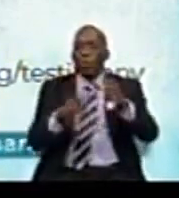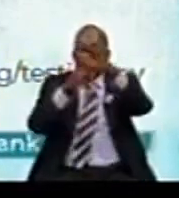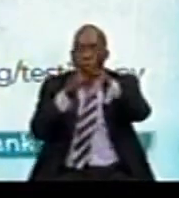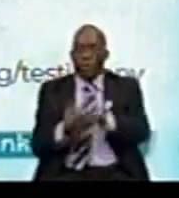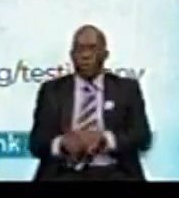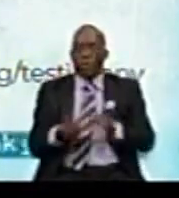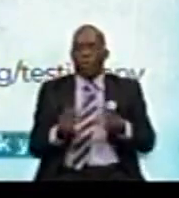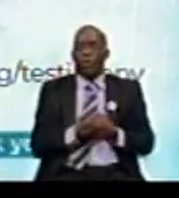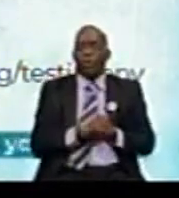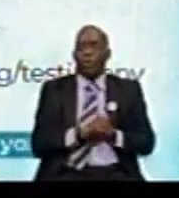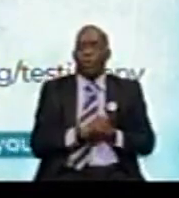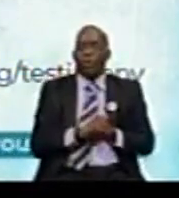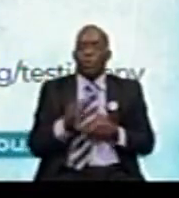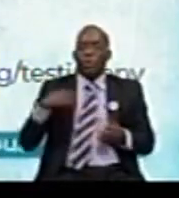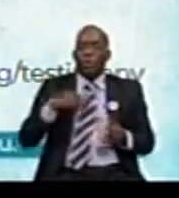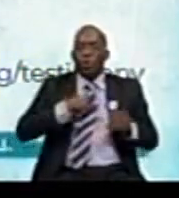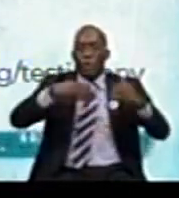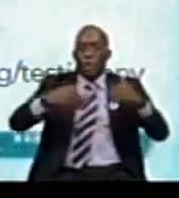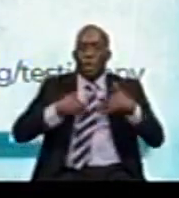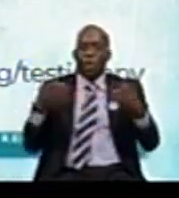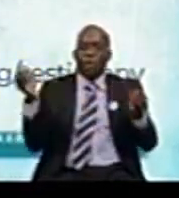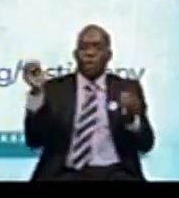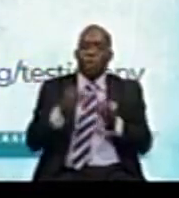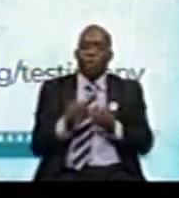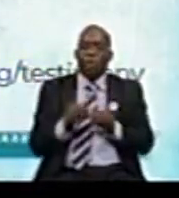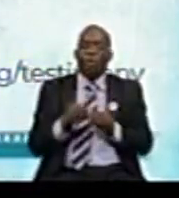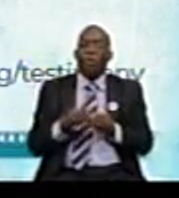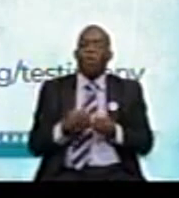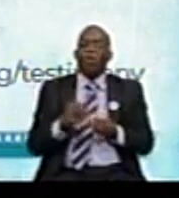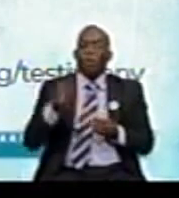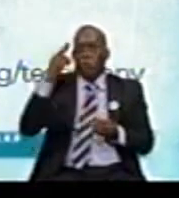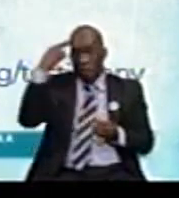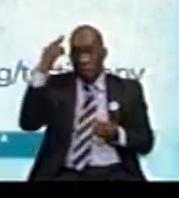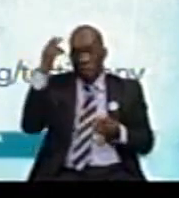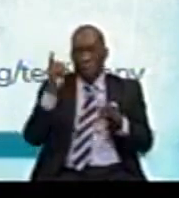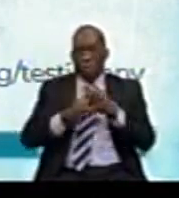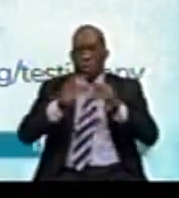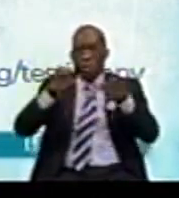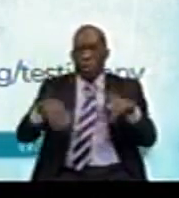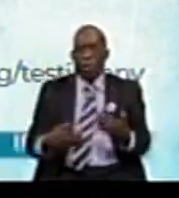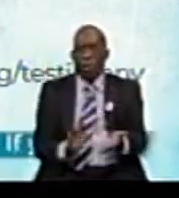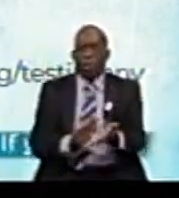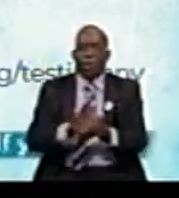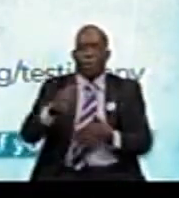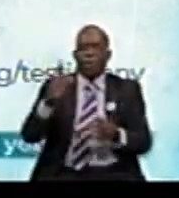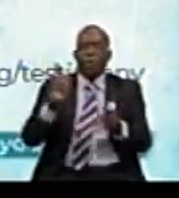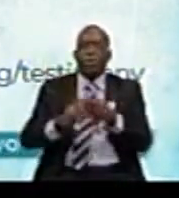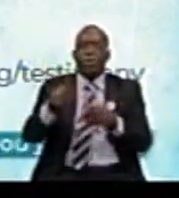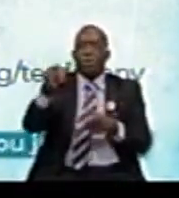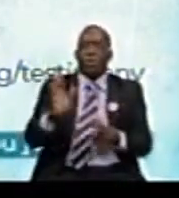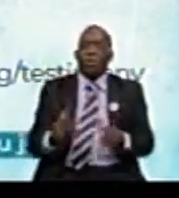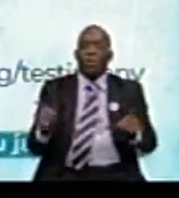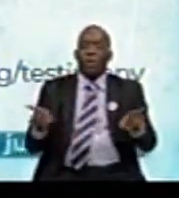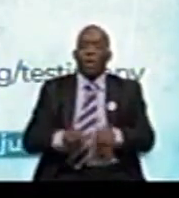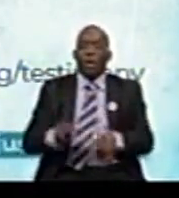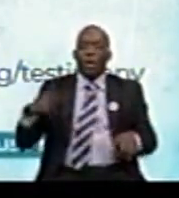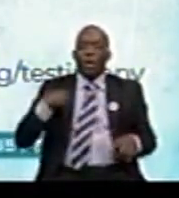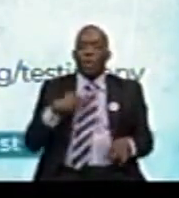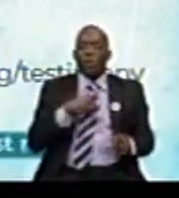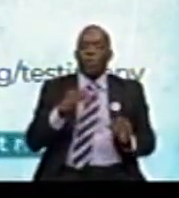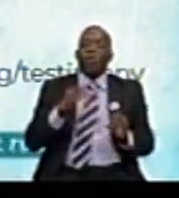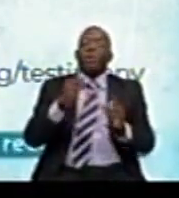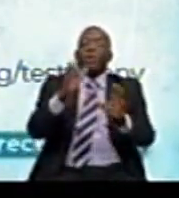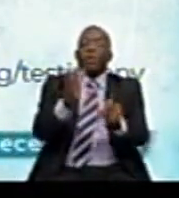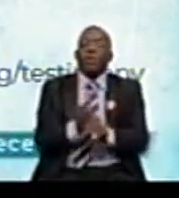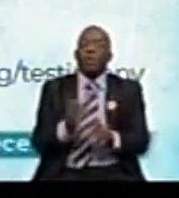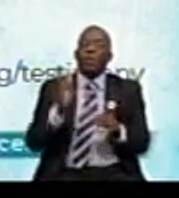more and more reasons to keep giving glory to God. As we're receiving testimonies online, come out and share your testimony